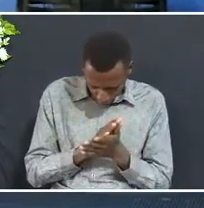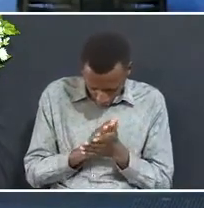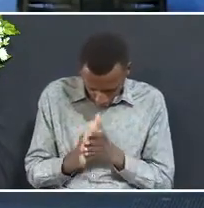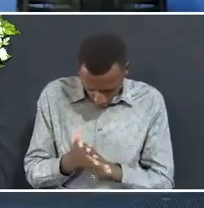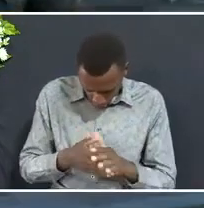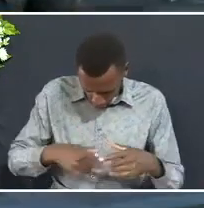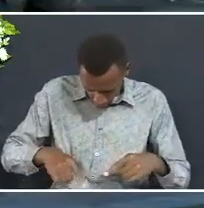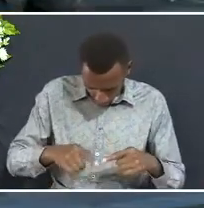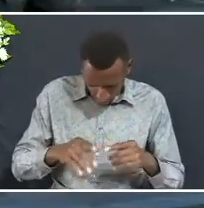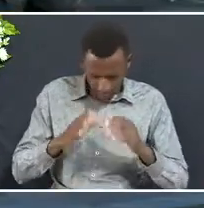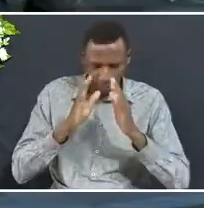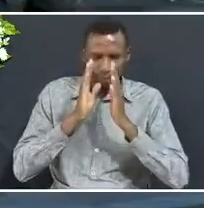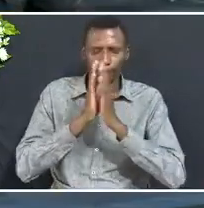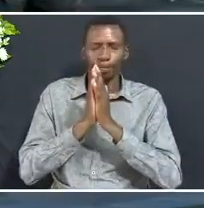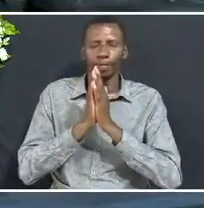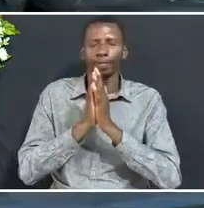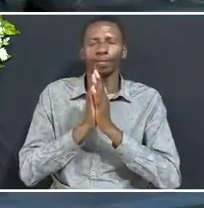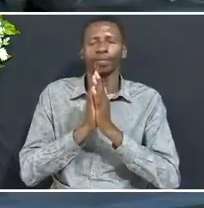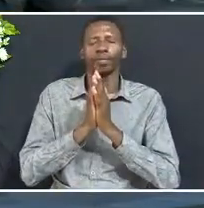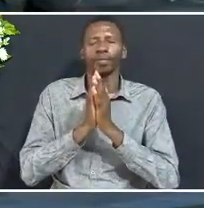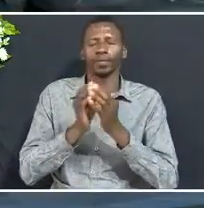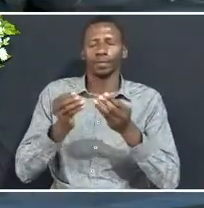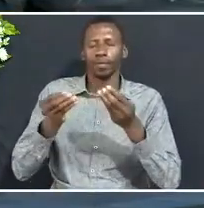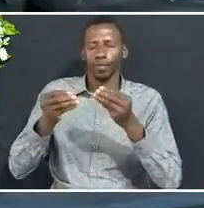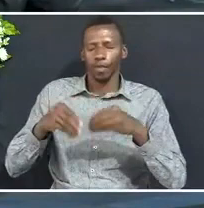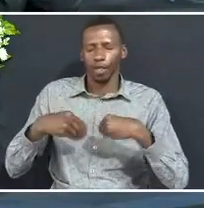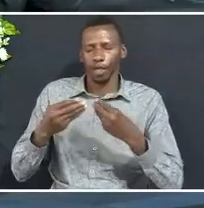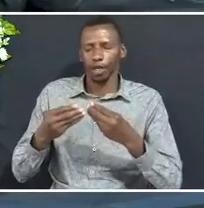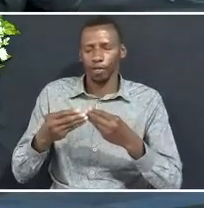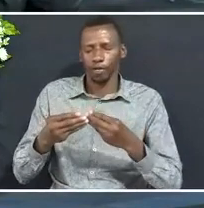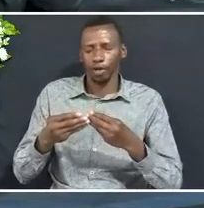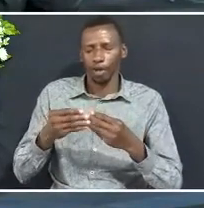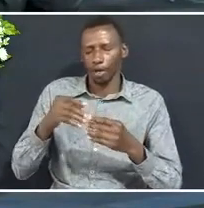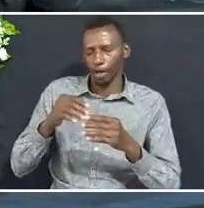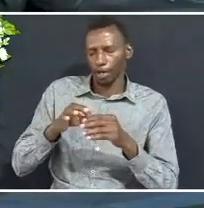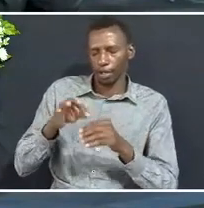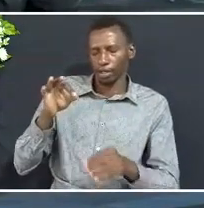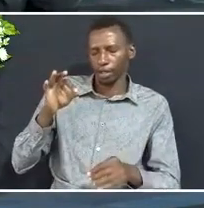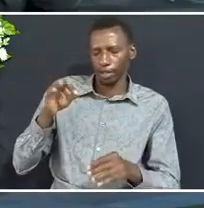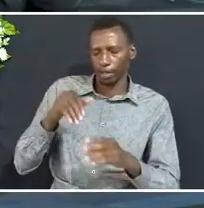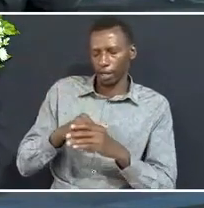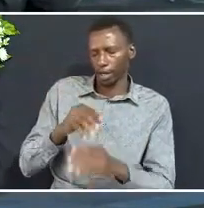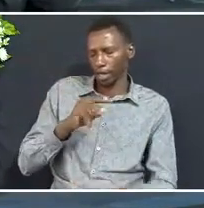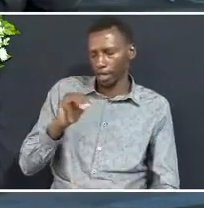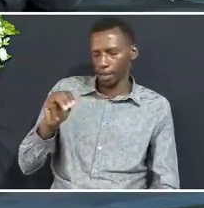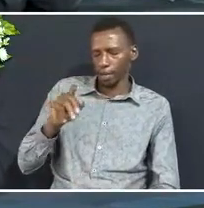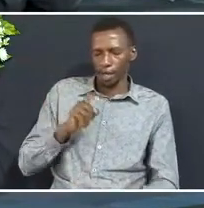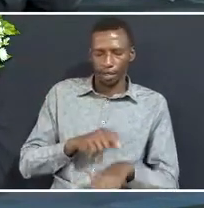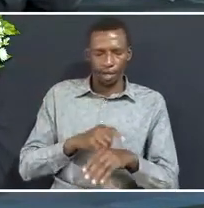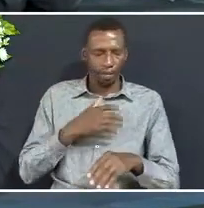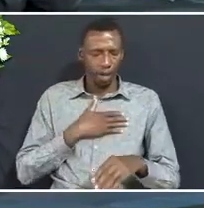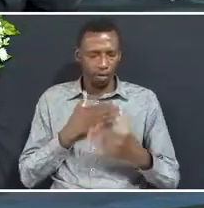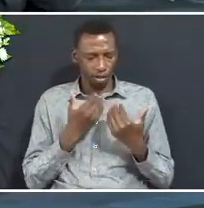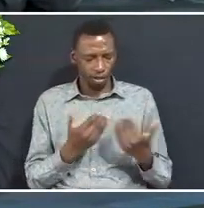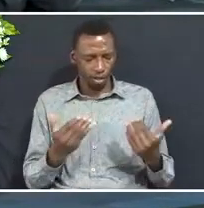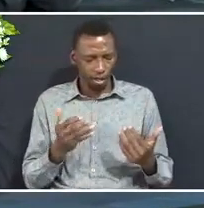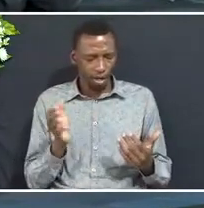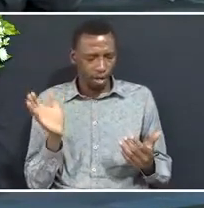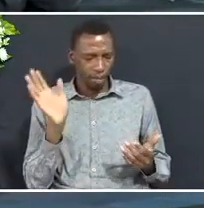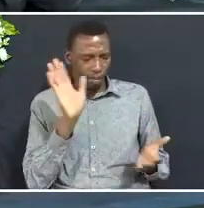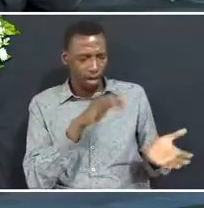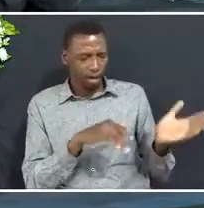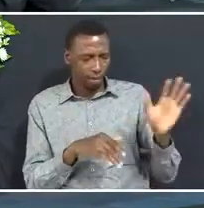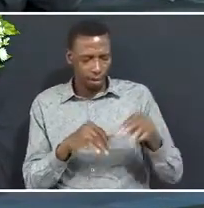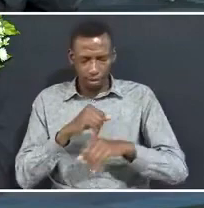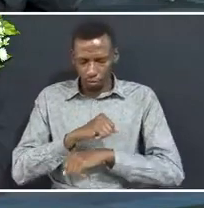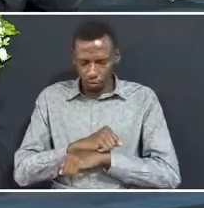I pray, Father, that you may instill a spirit in them, even as they go back to school. I pray, Lord, that you may walk